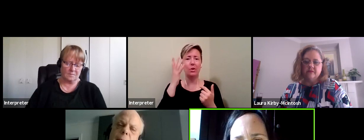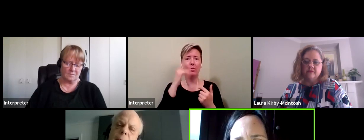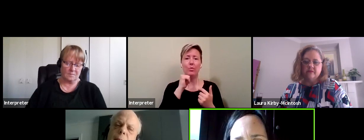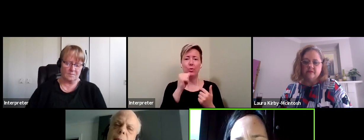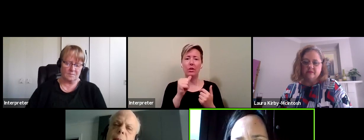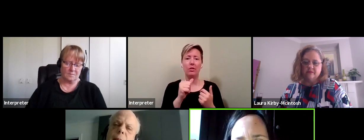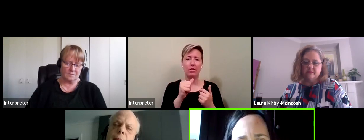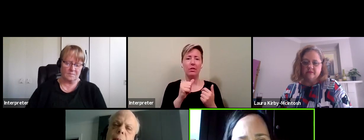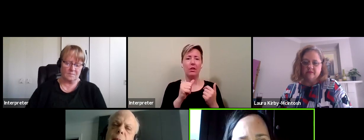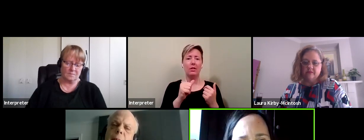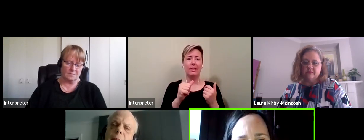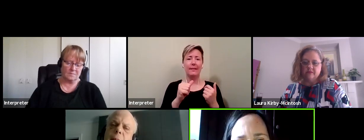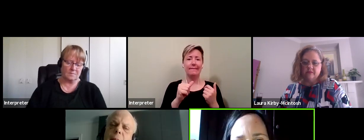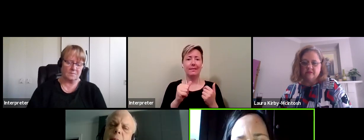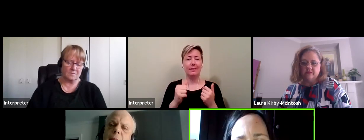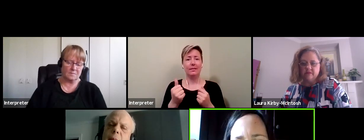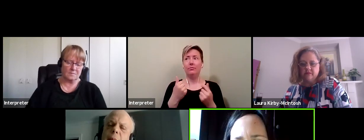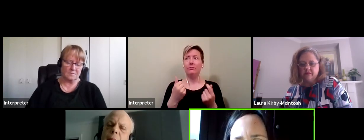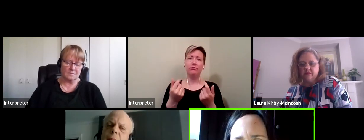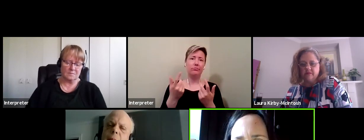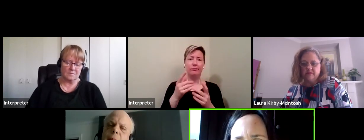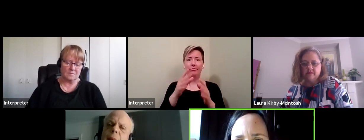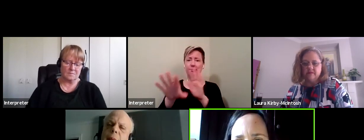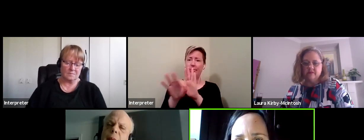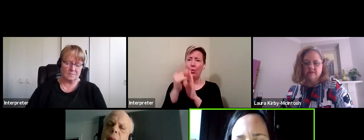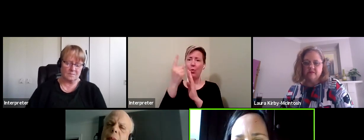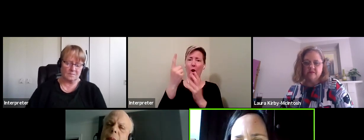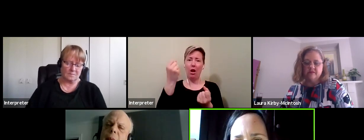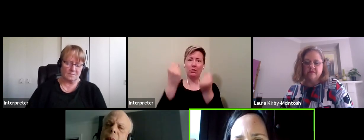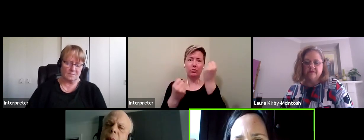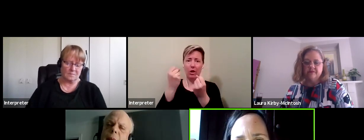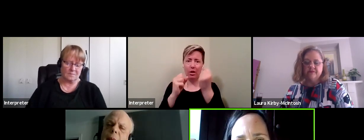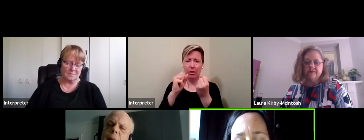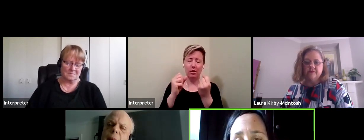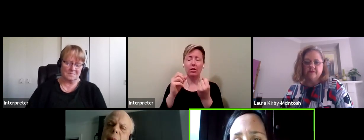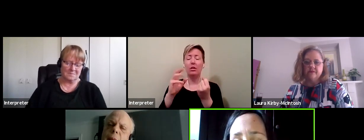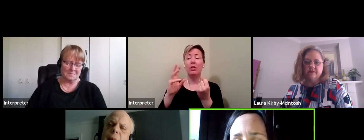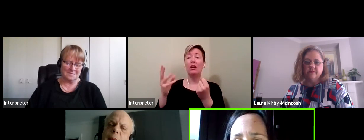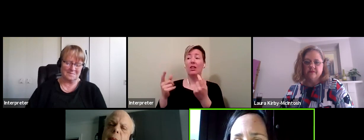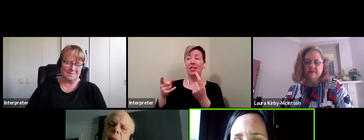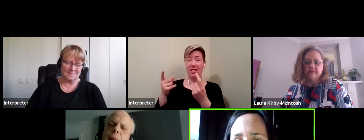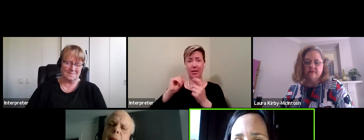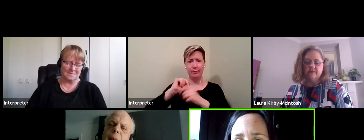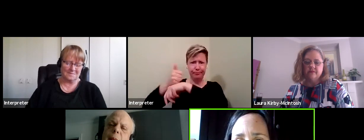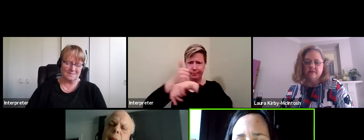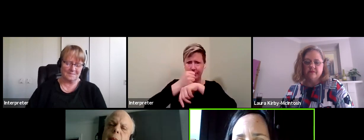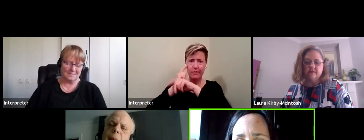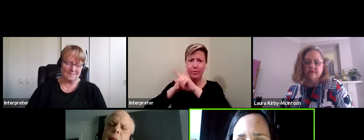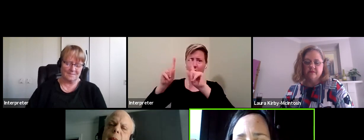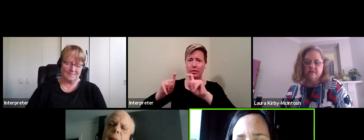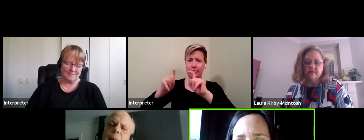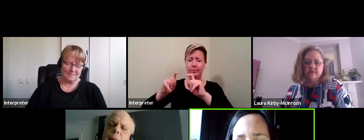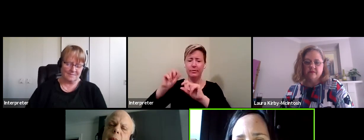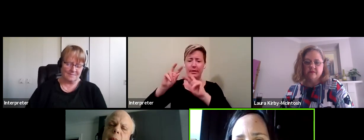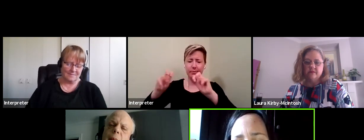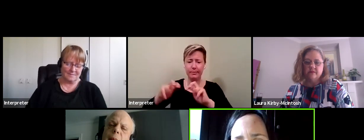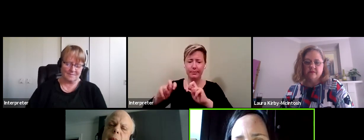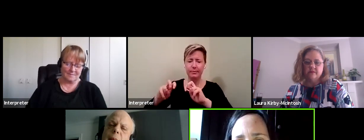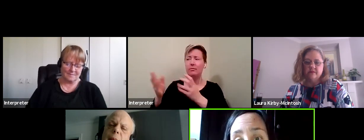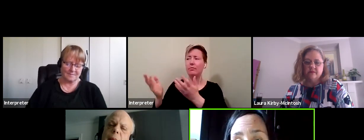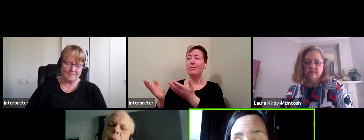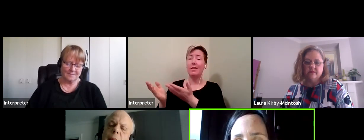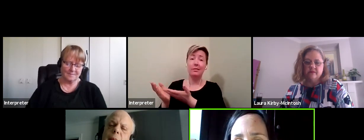vehicle and kit it out as a mobile assessment center and actually have it go out into the community? And while you're there and you're testing people, if somebody is positive